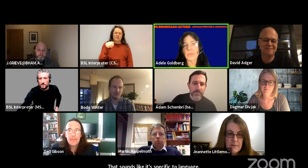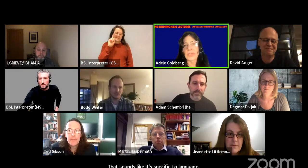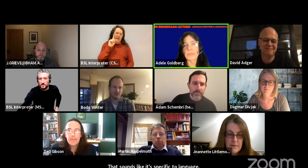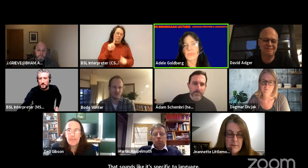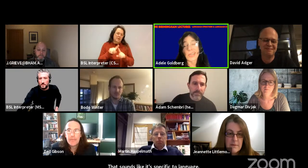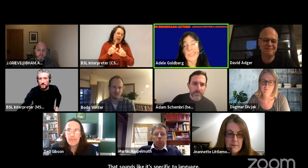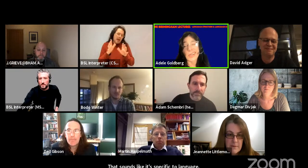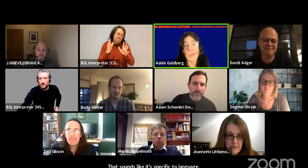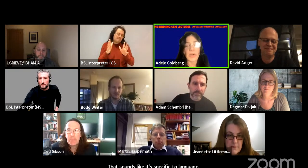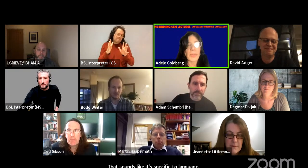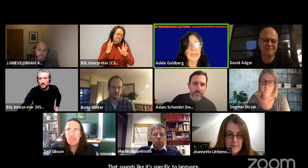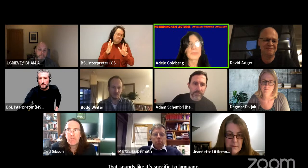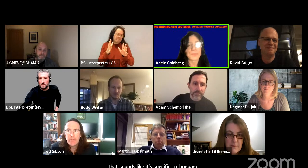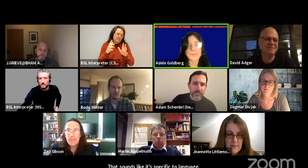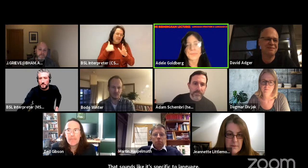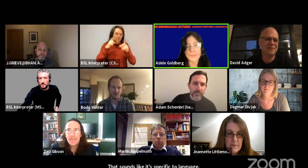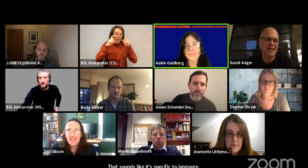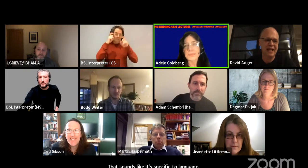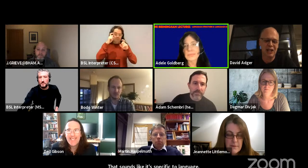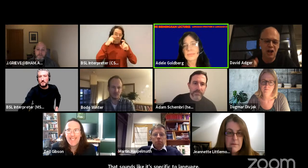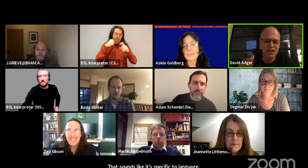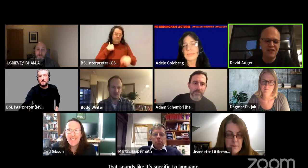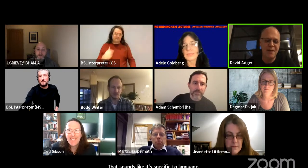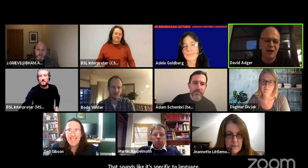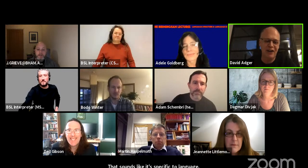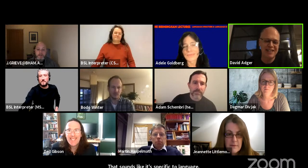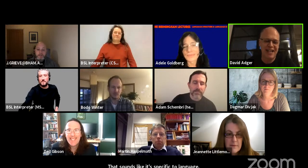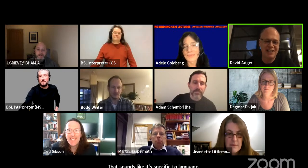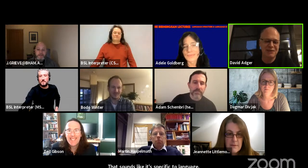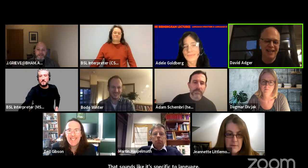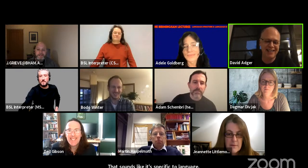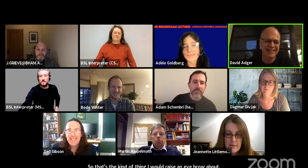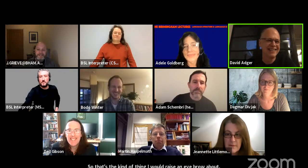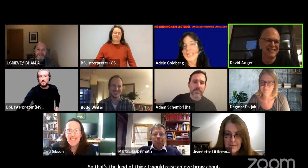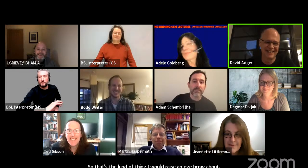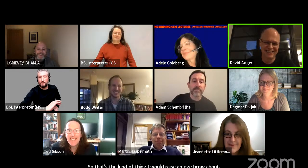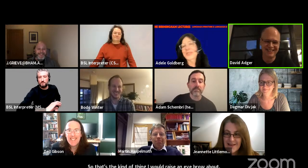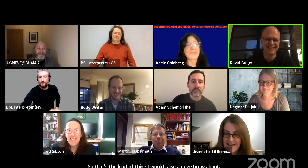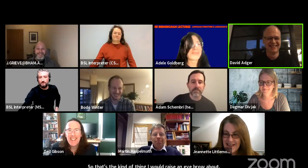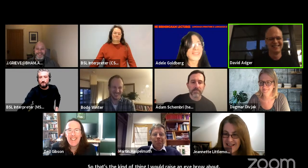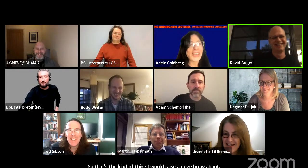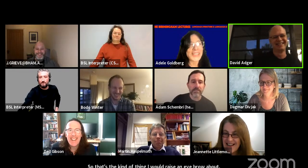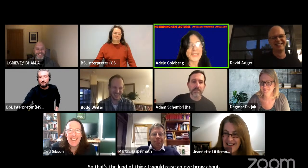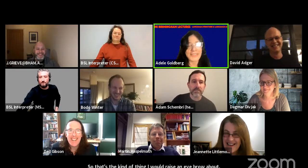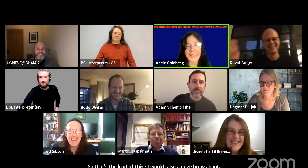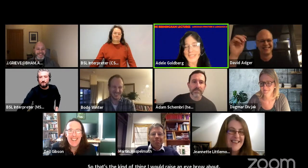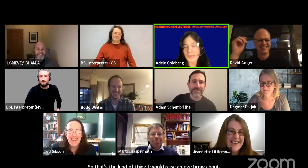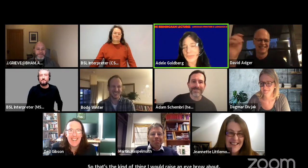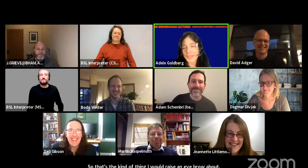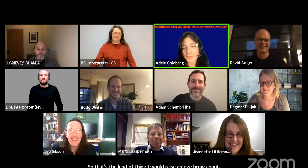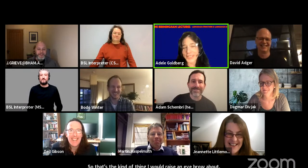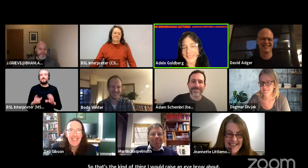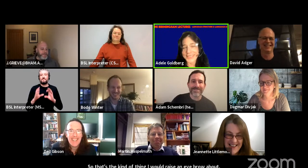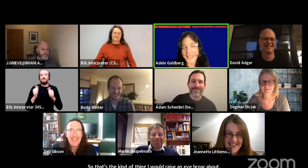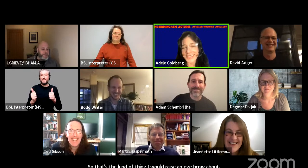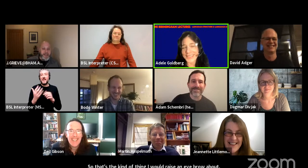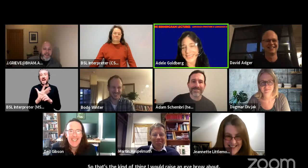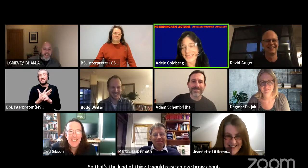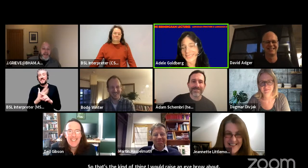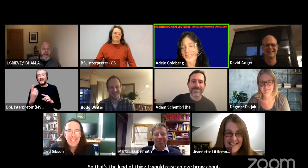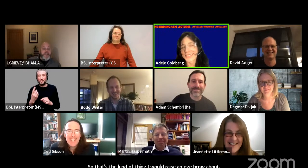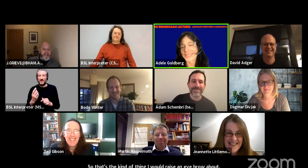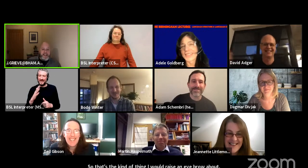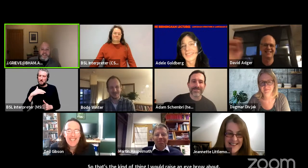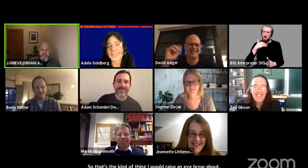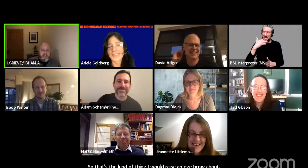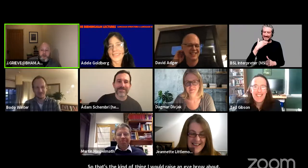thing I would raise an eyebrow about. Lots of eyebrow raising next week. Yep. Good. Okay. Terrific. That's what we're here for. Excellent.